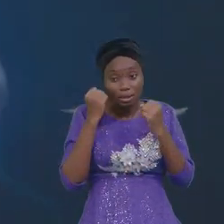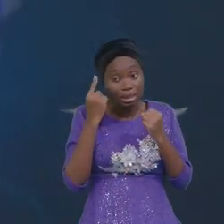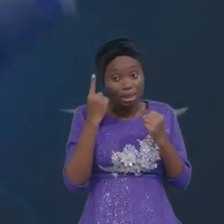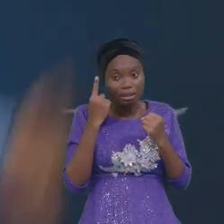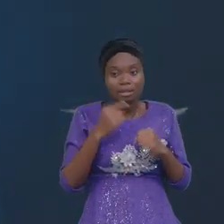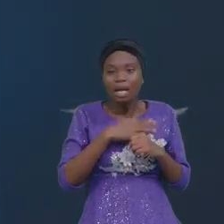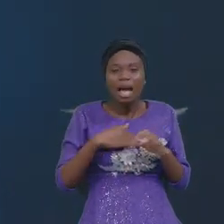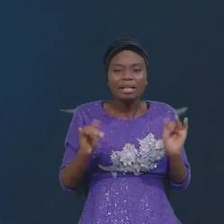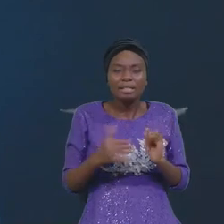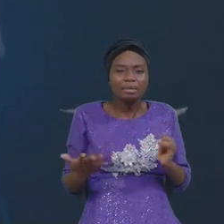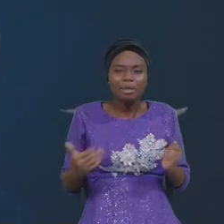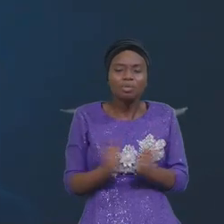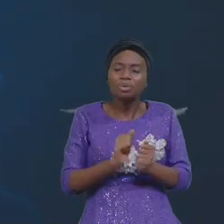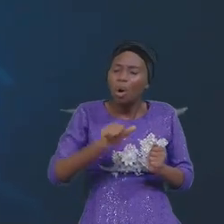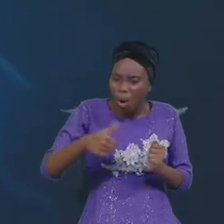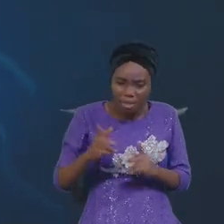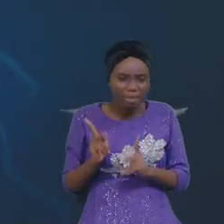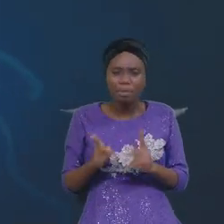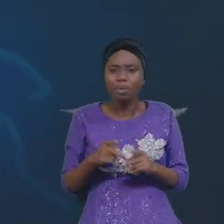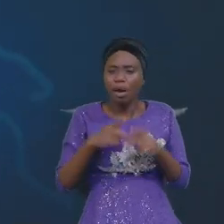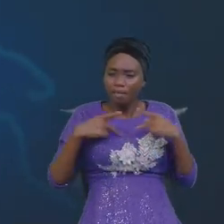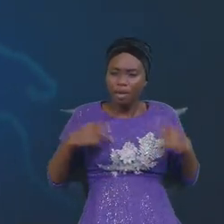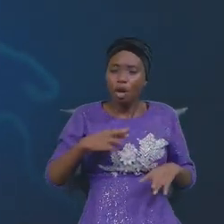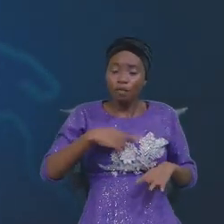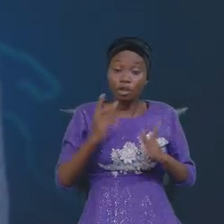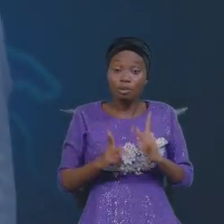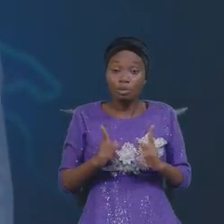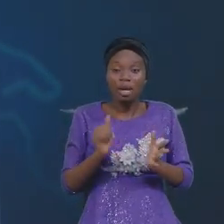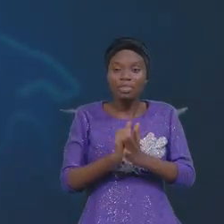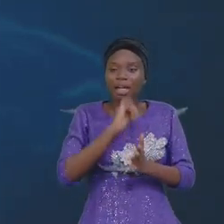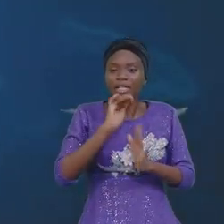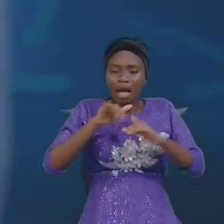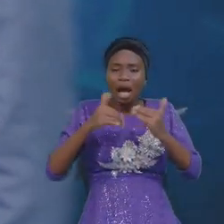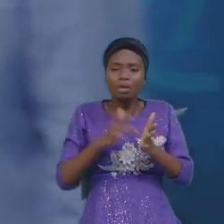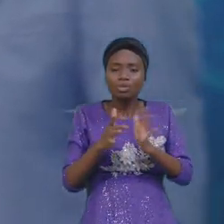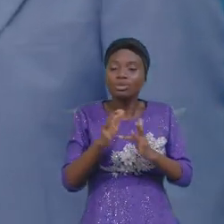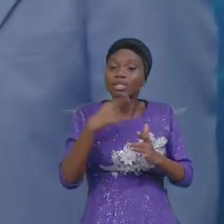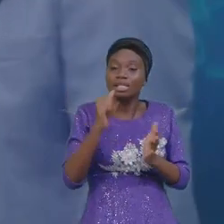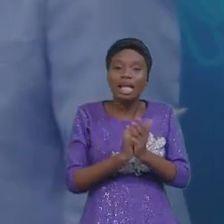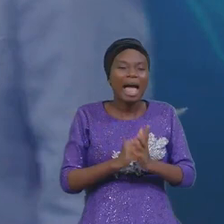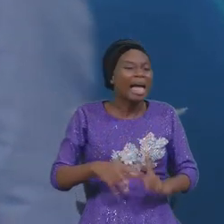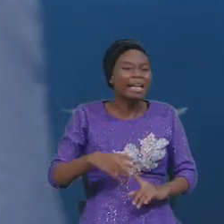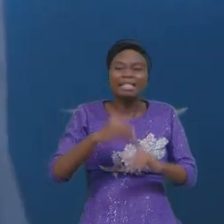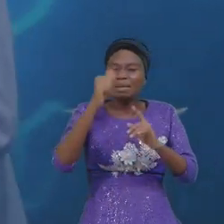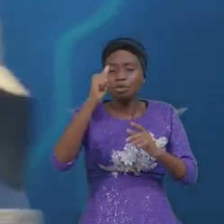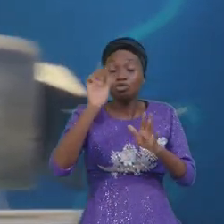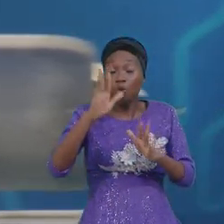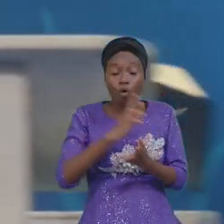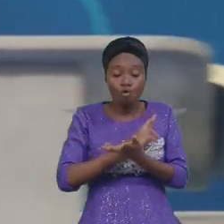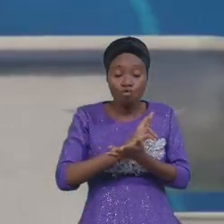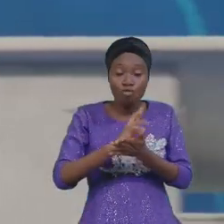with all the other Pharisees, all the other religious people. That's why Jesus said, except your